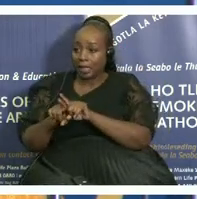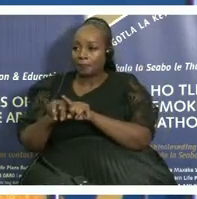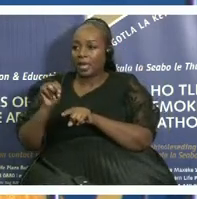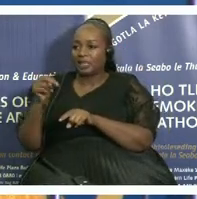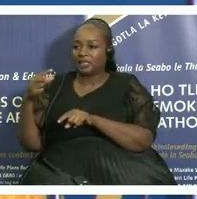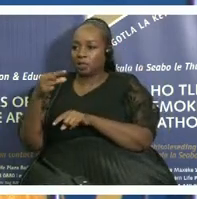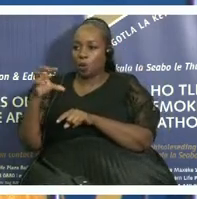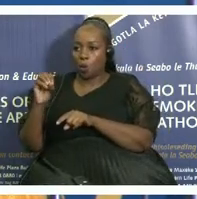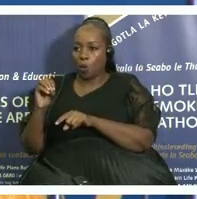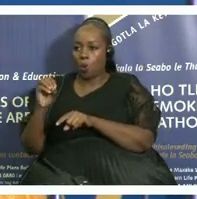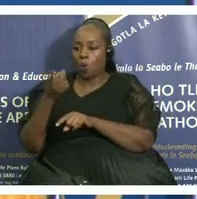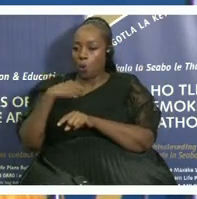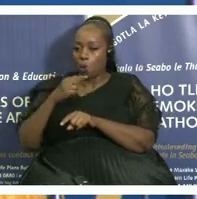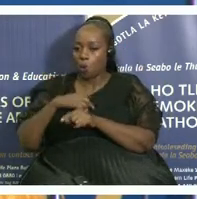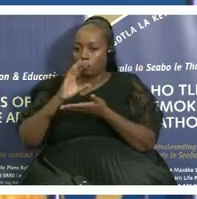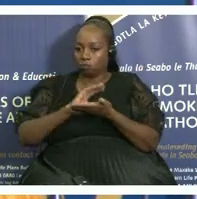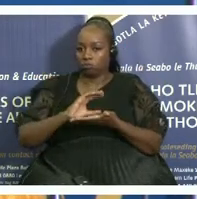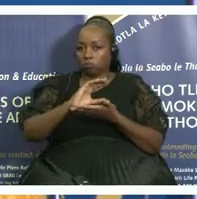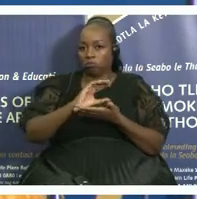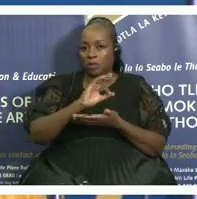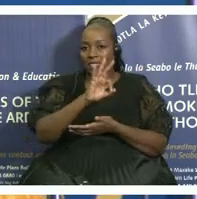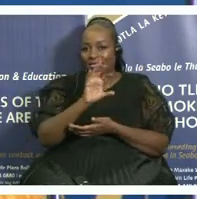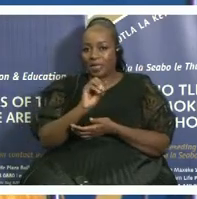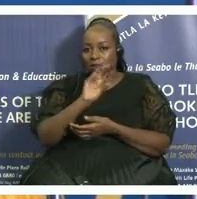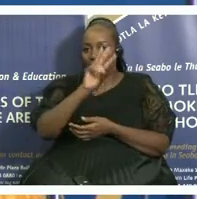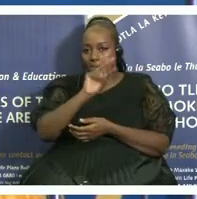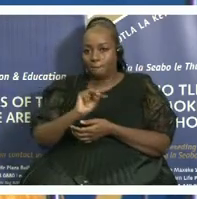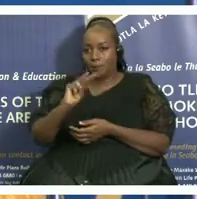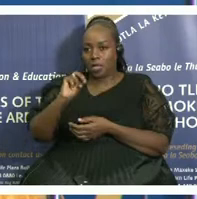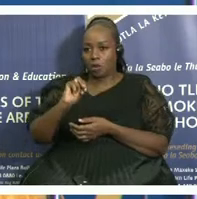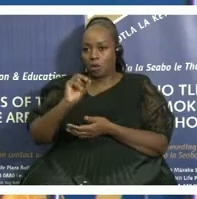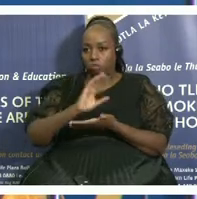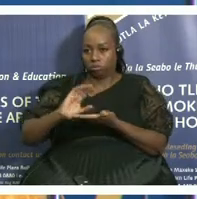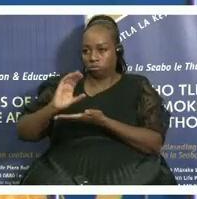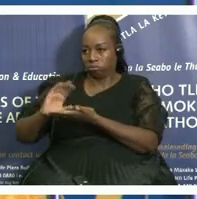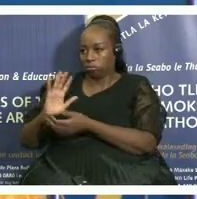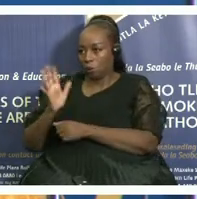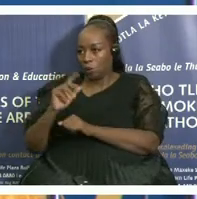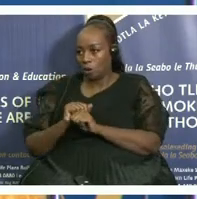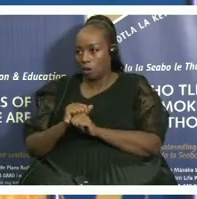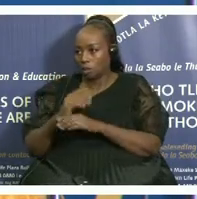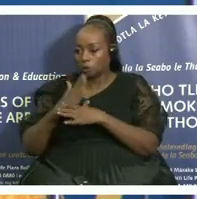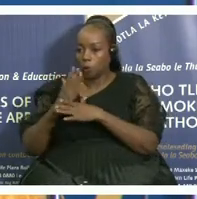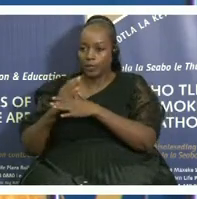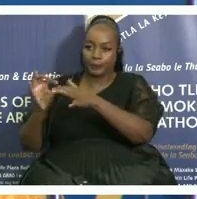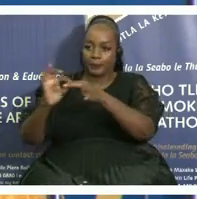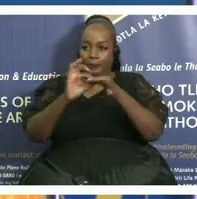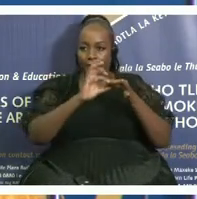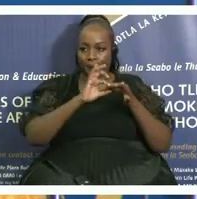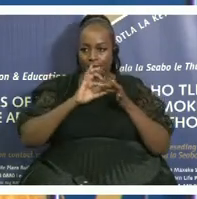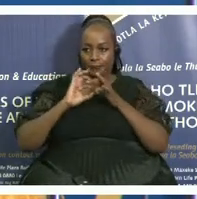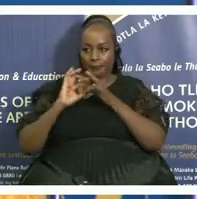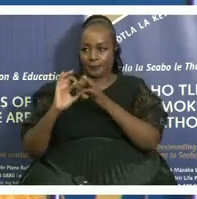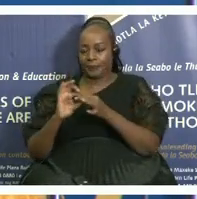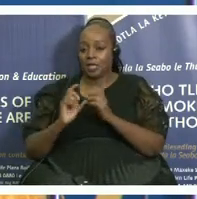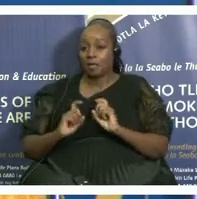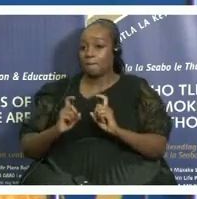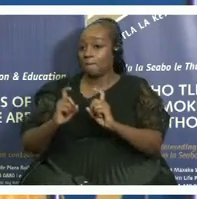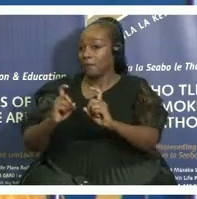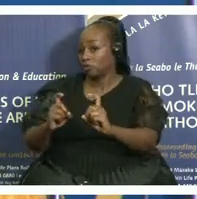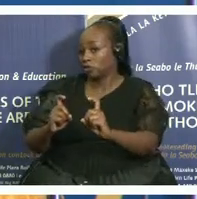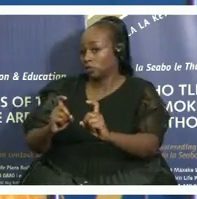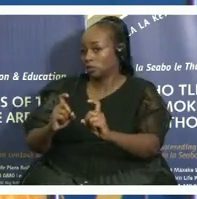to improve this capacity. Municipal disaster management plans must be reviewed and include an assessment of